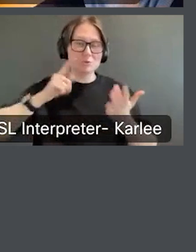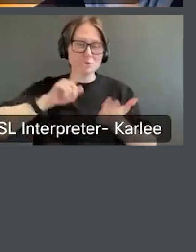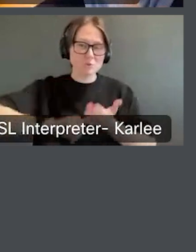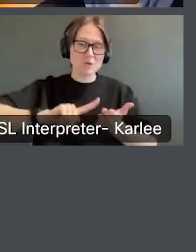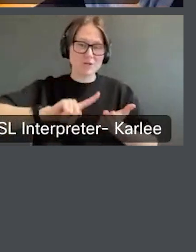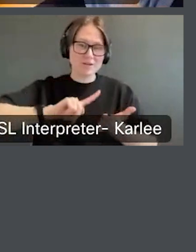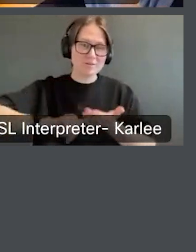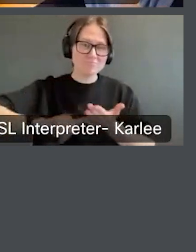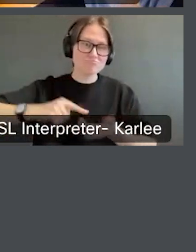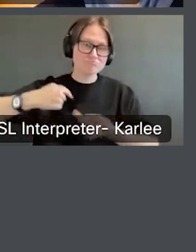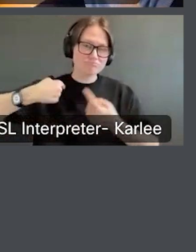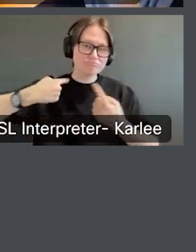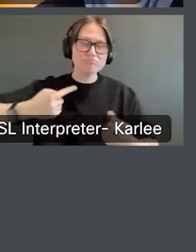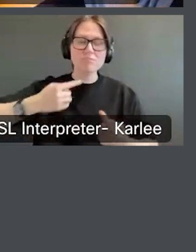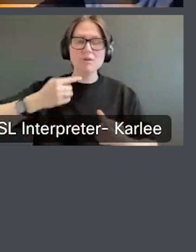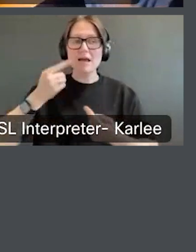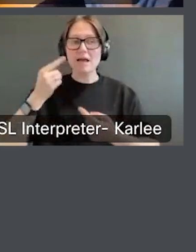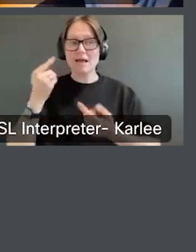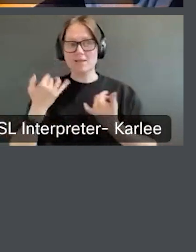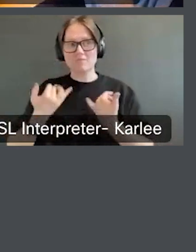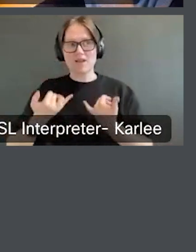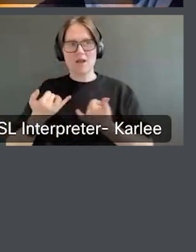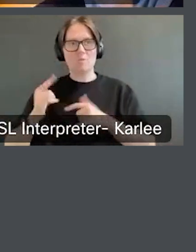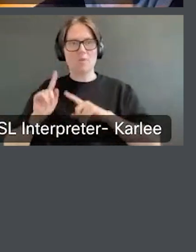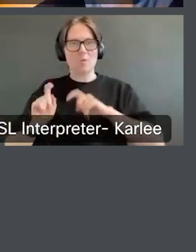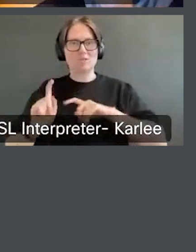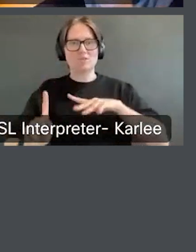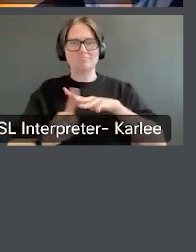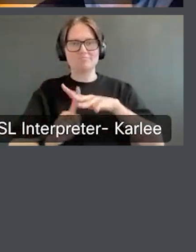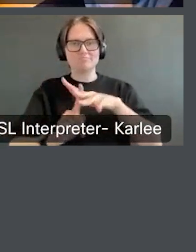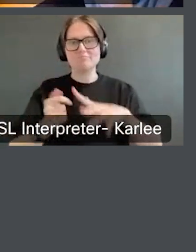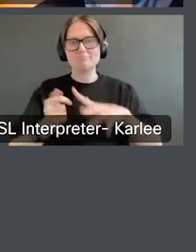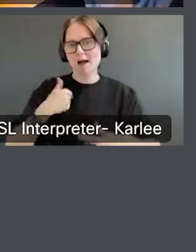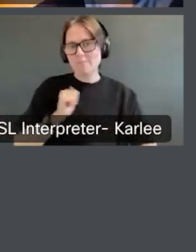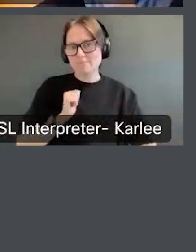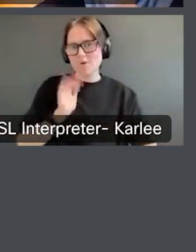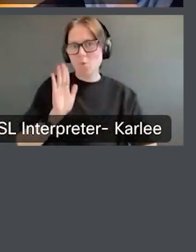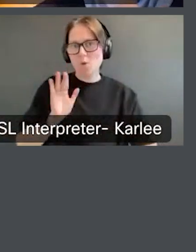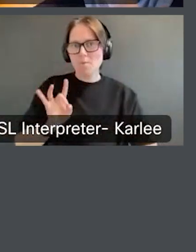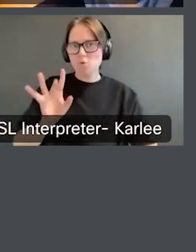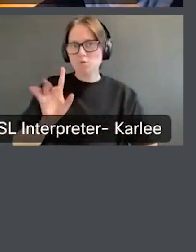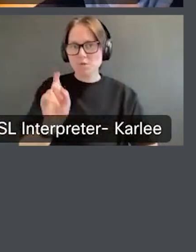in, I'll pose a question.